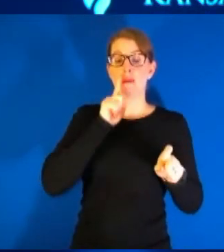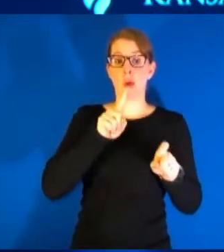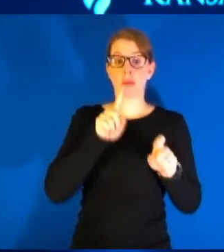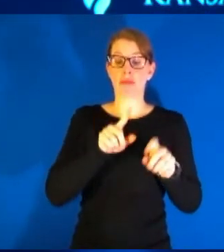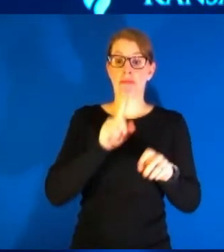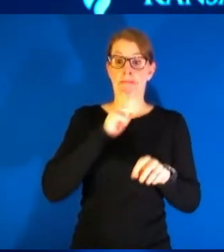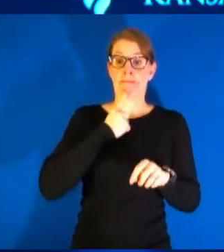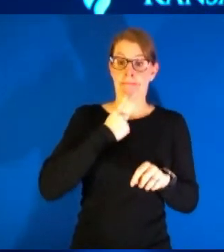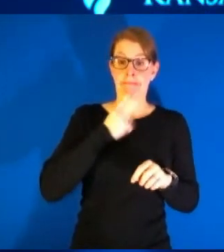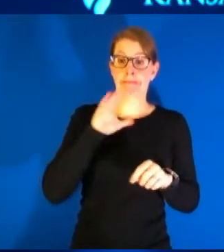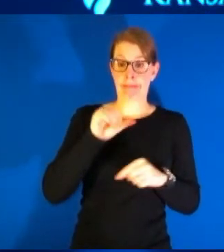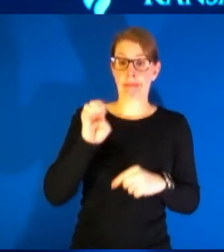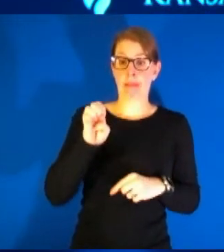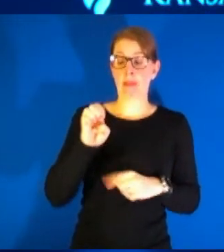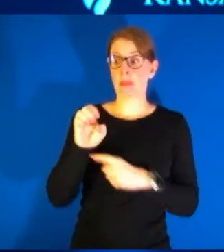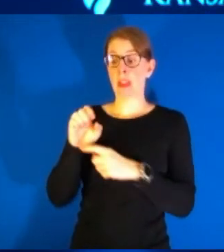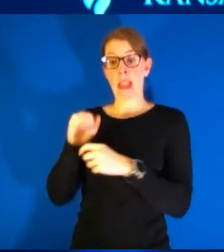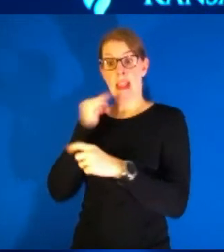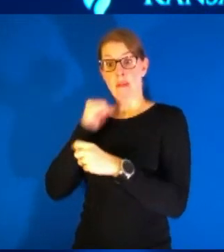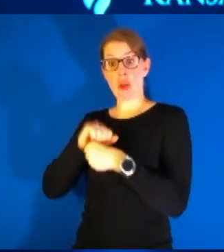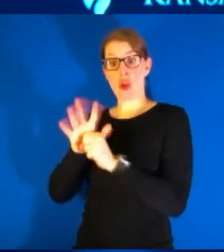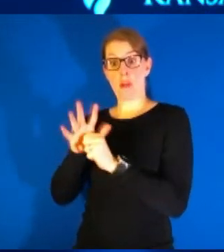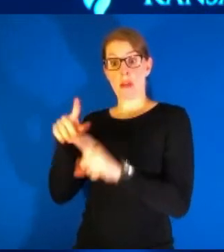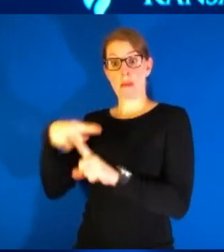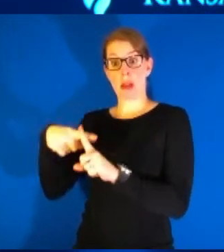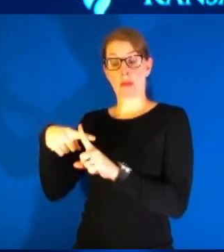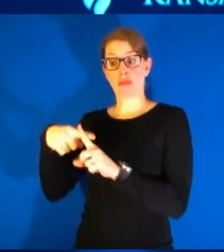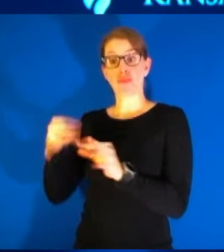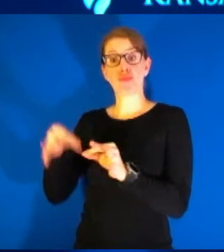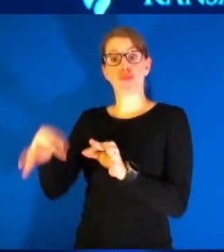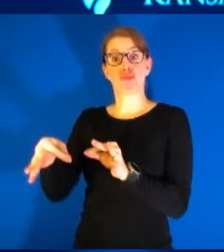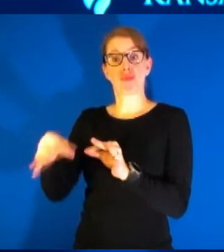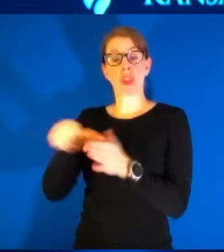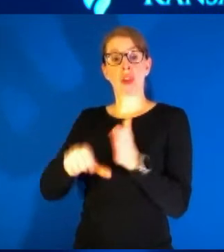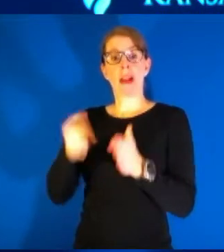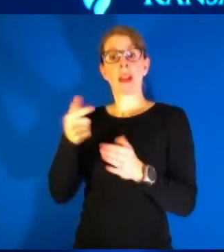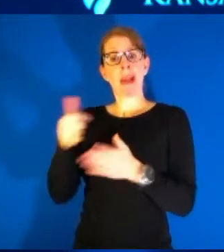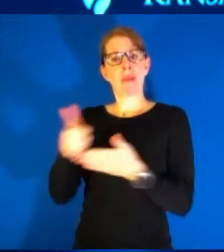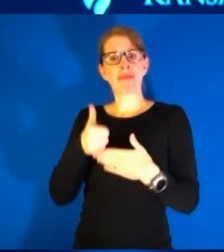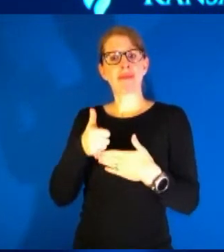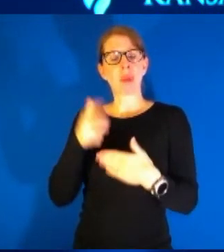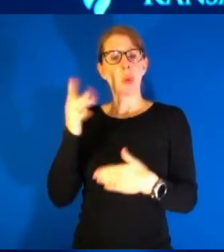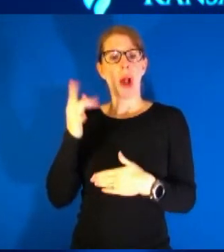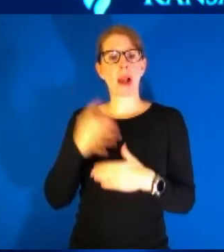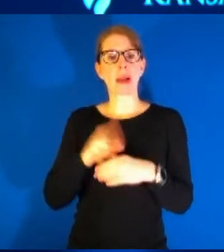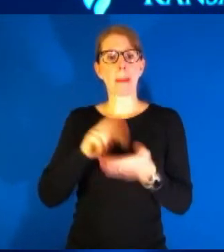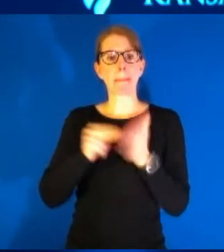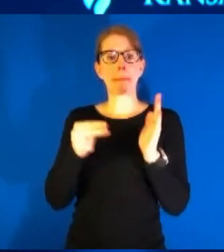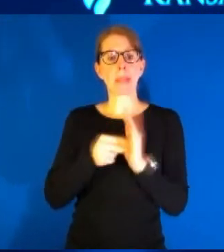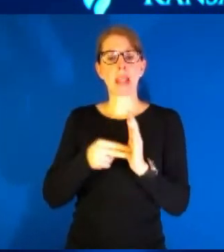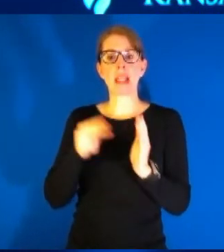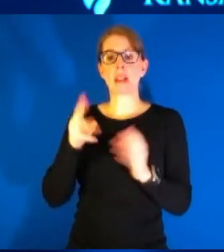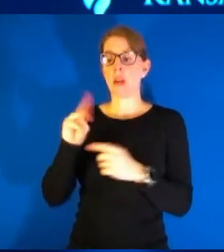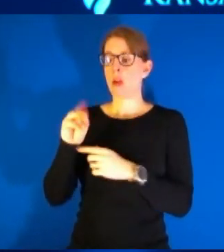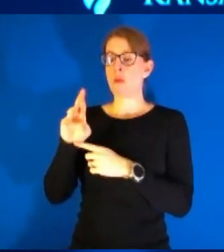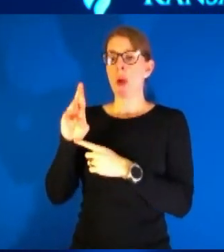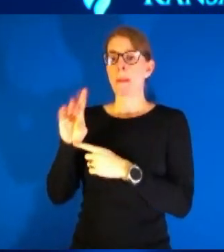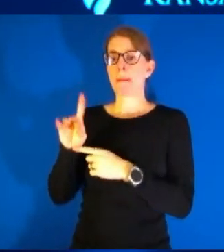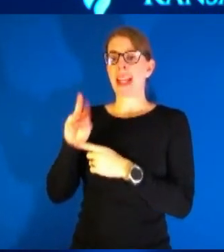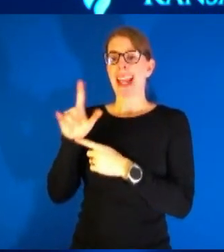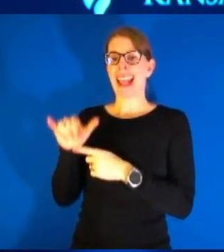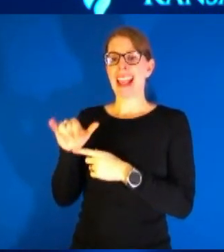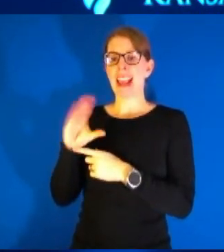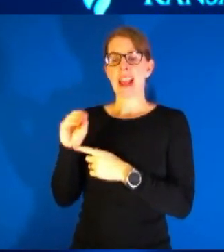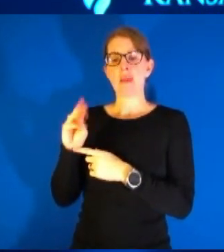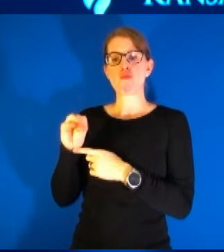people that are COVID positive and we're able to defer their surgery a little bit, that helps because then it decreases their morbidity and mortality. But there's some cases where we